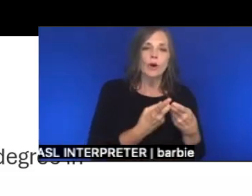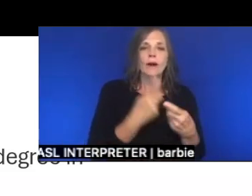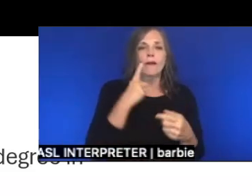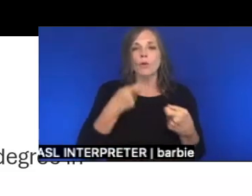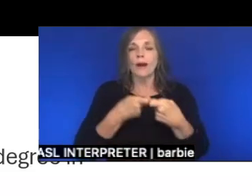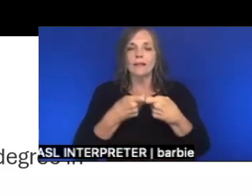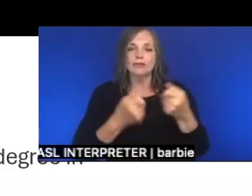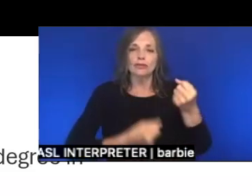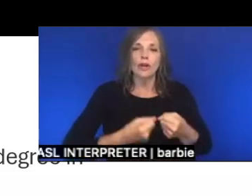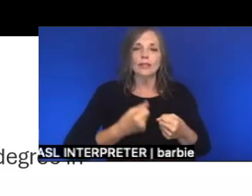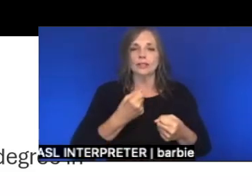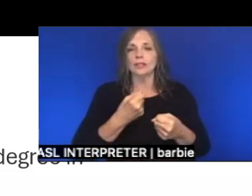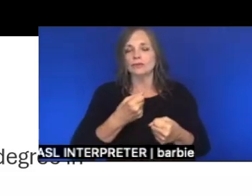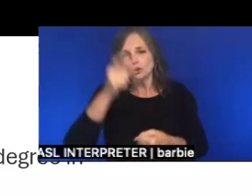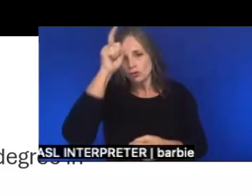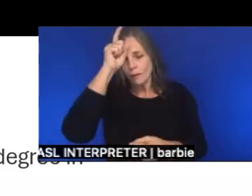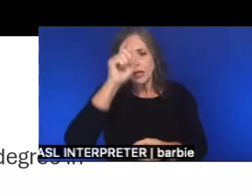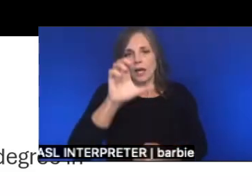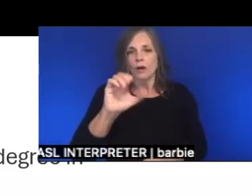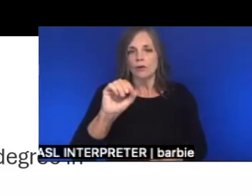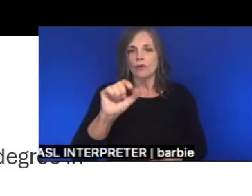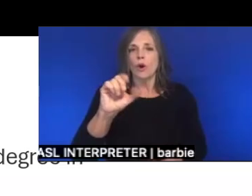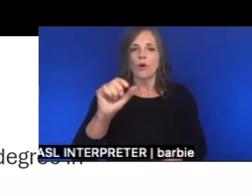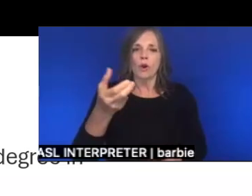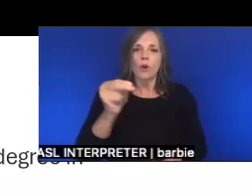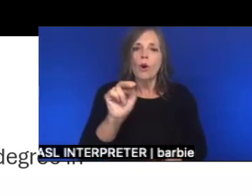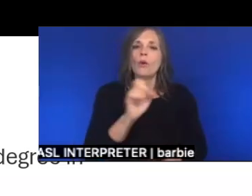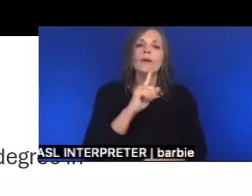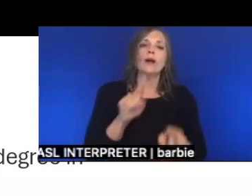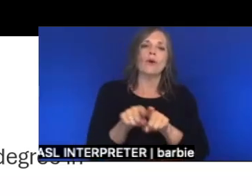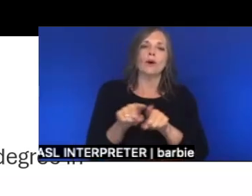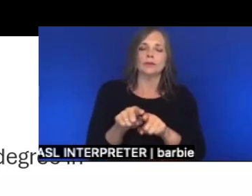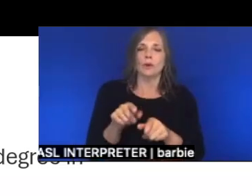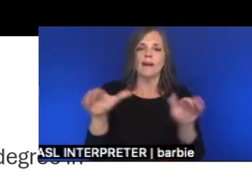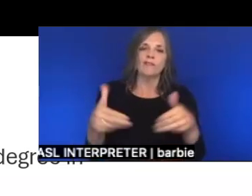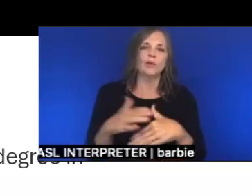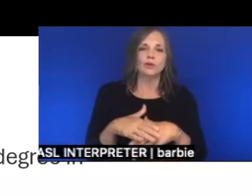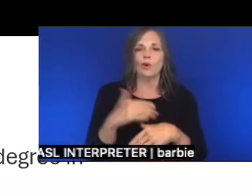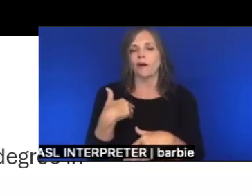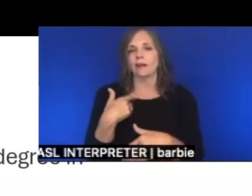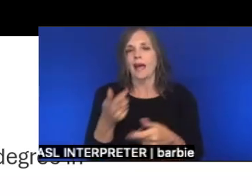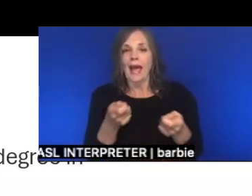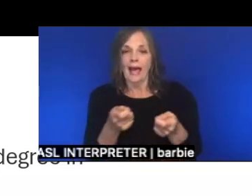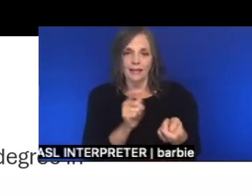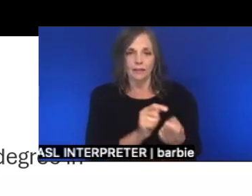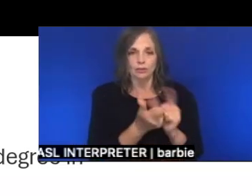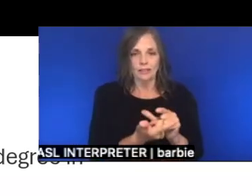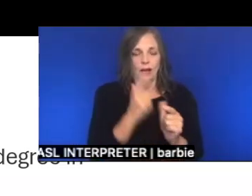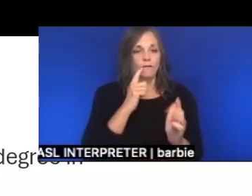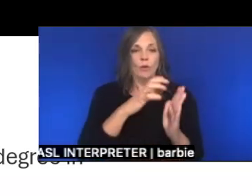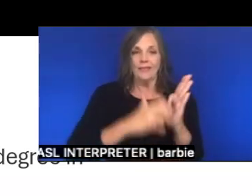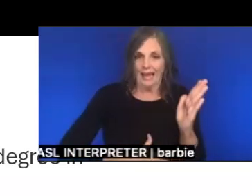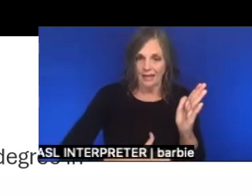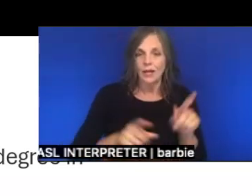my focus was on handling the translation, not only for the text, but also for the videos and